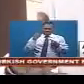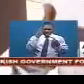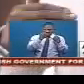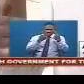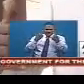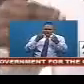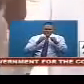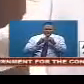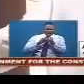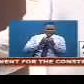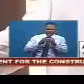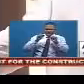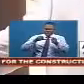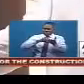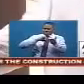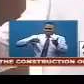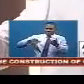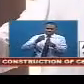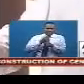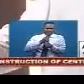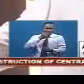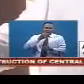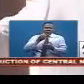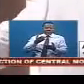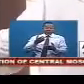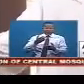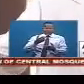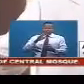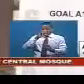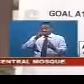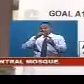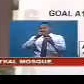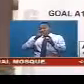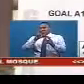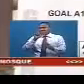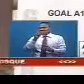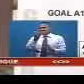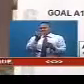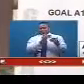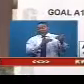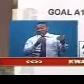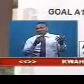scale up all we are doing now towards the MDG and to think about the post-MDG. The